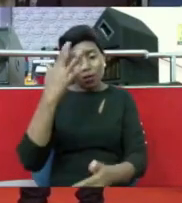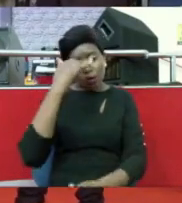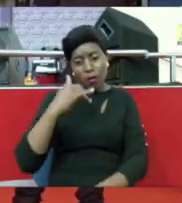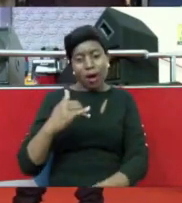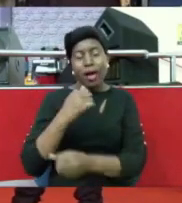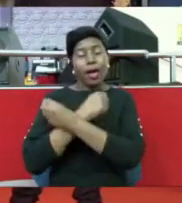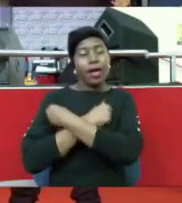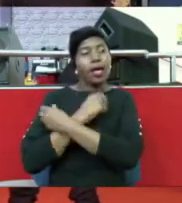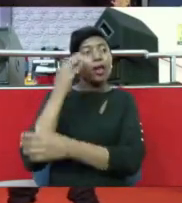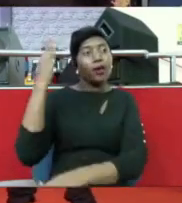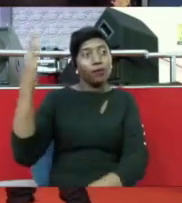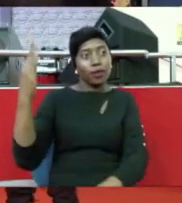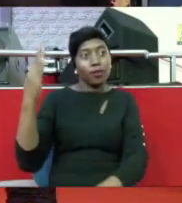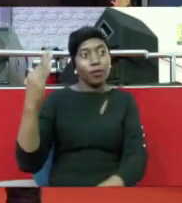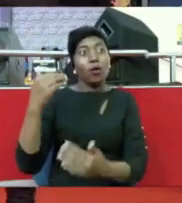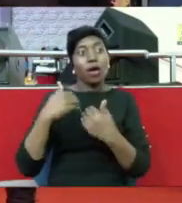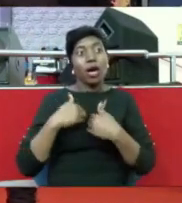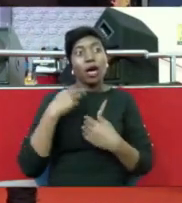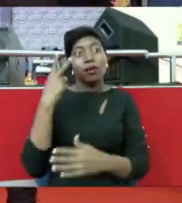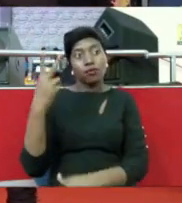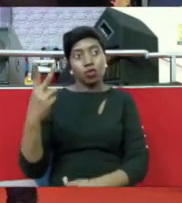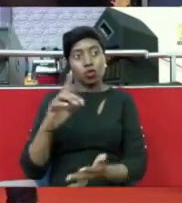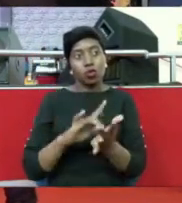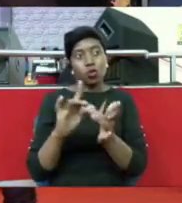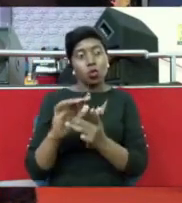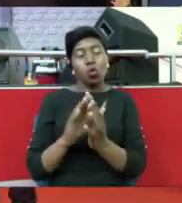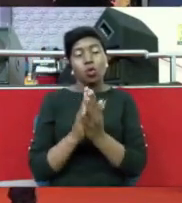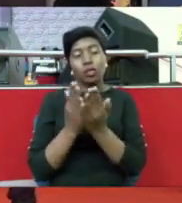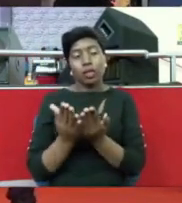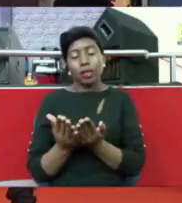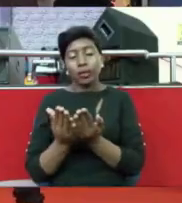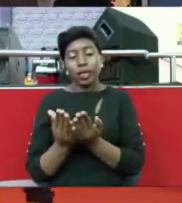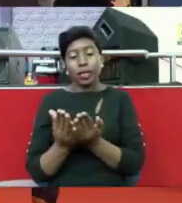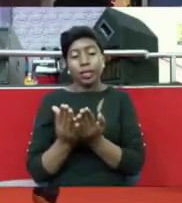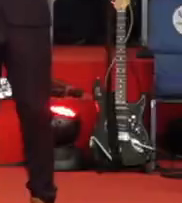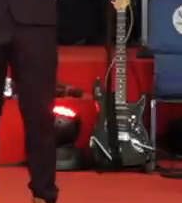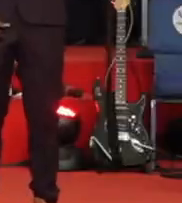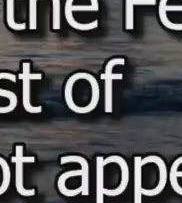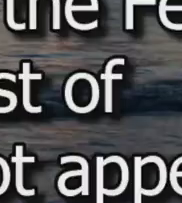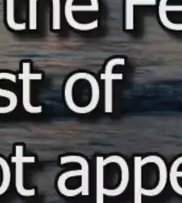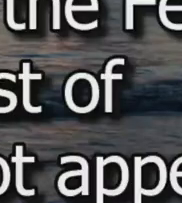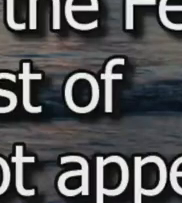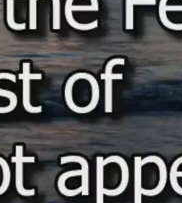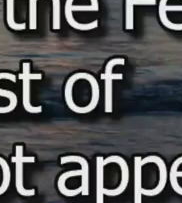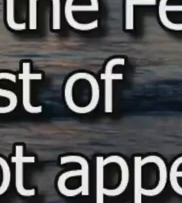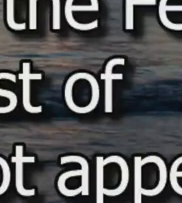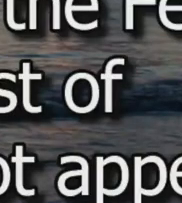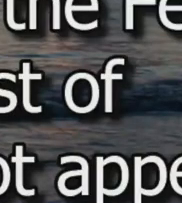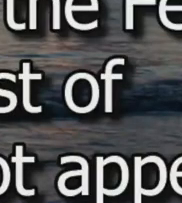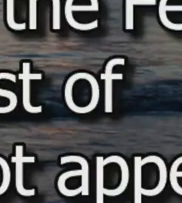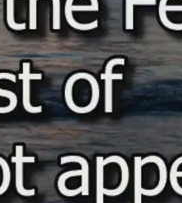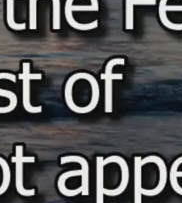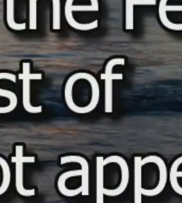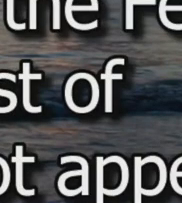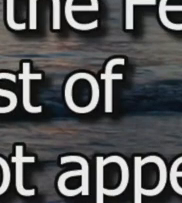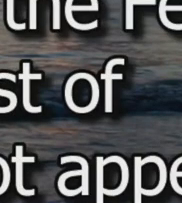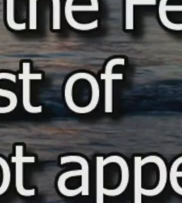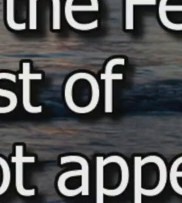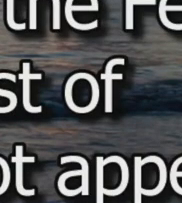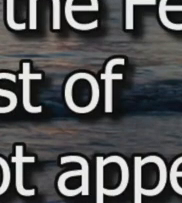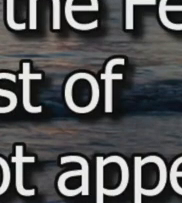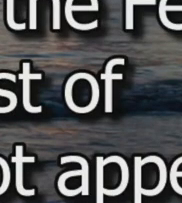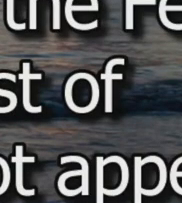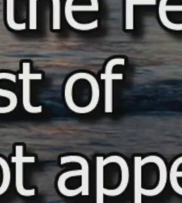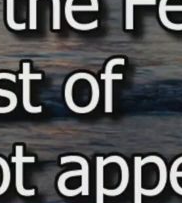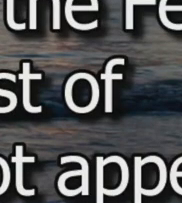the two scriptures. Maandiko mawili. Deuteronomy 16 and verse 16. Kumbukumbu la Torati 16 mstari wa 16.